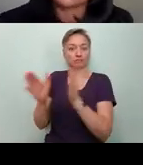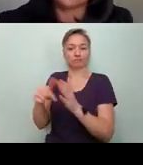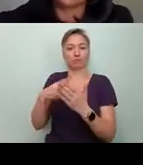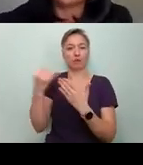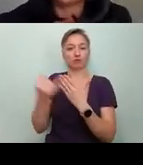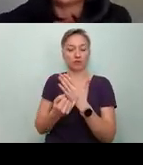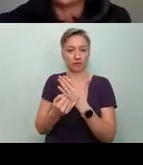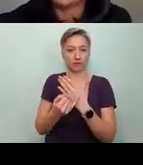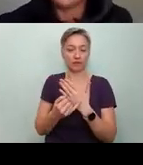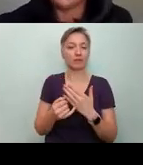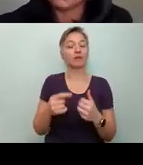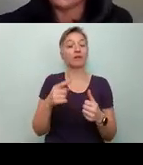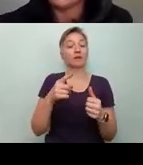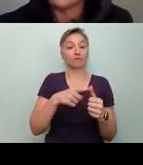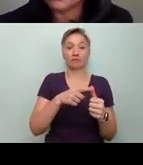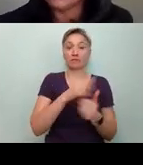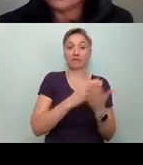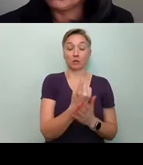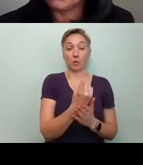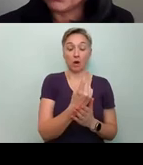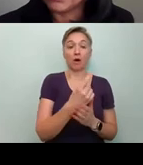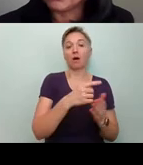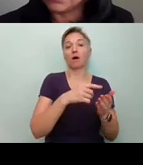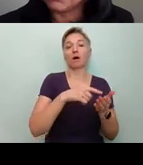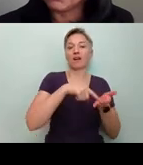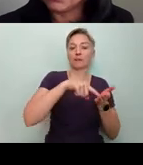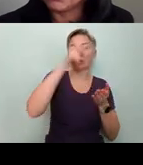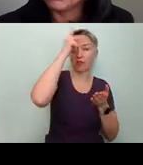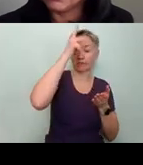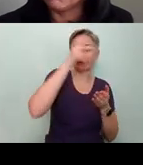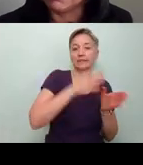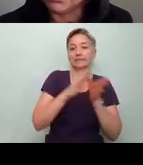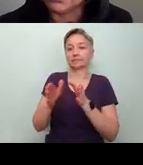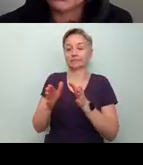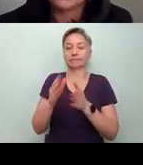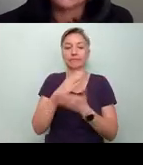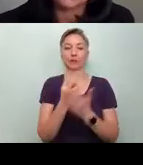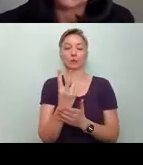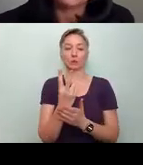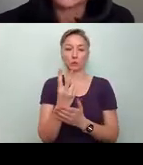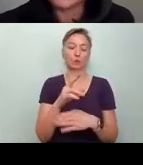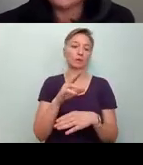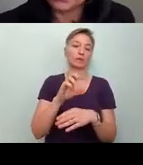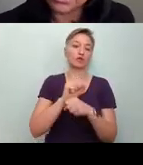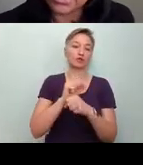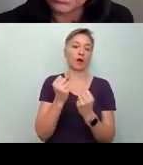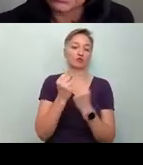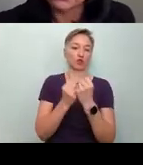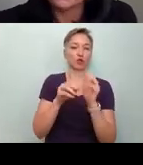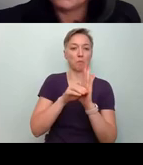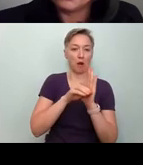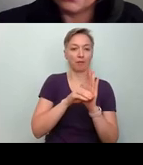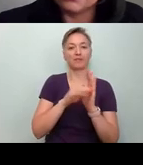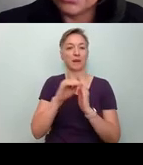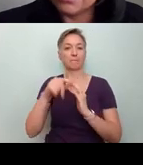compensation philosophy while also making good progress in phase two where we're doing that job structure leveling and mapping. As we mentioned at the